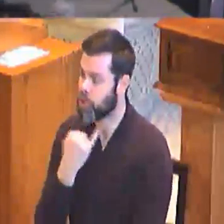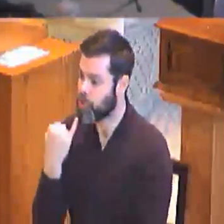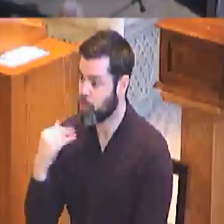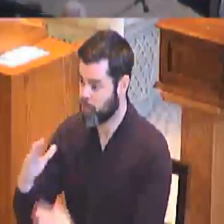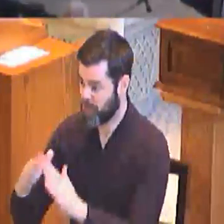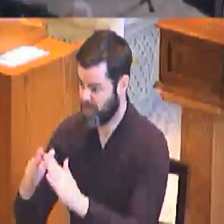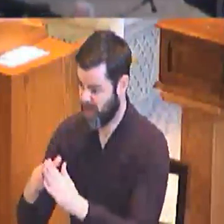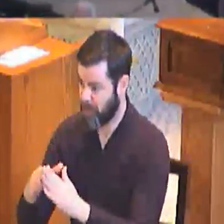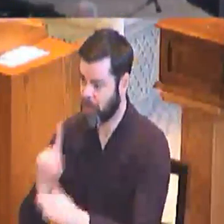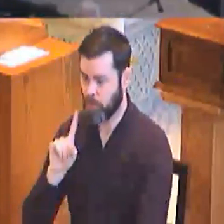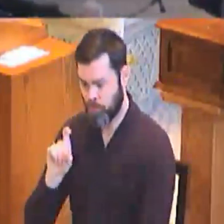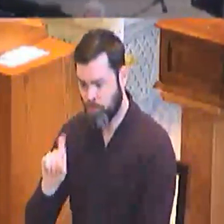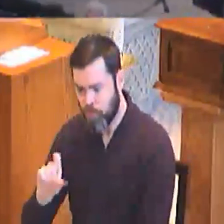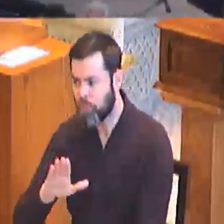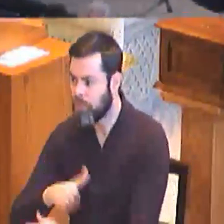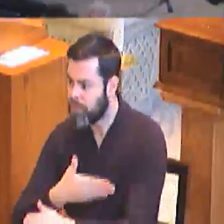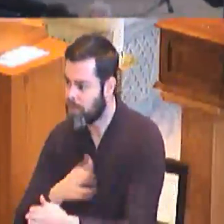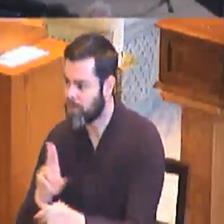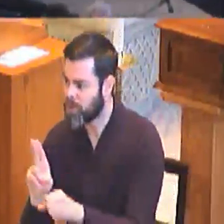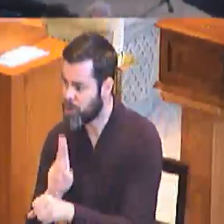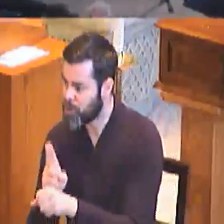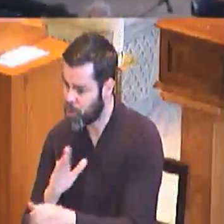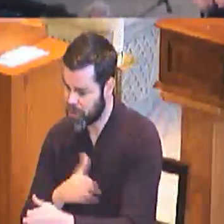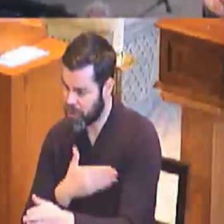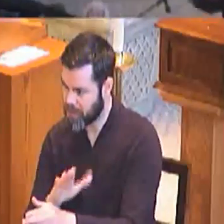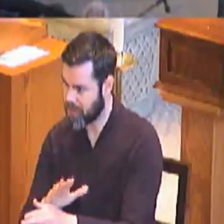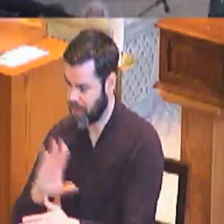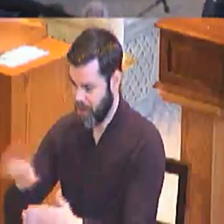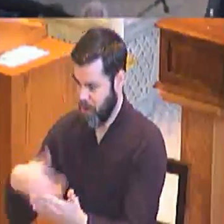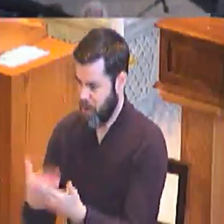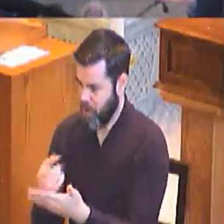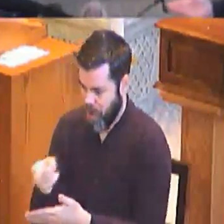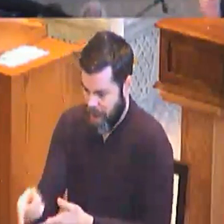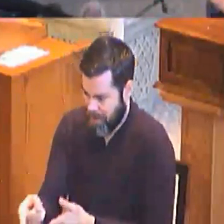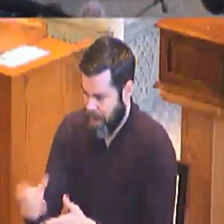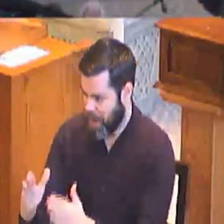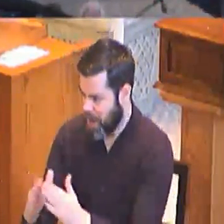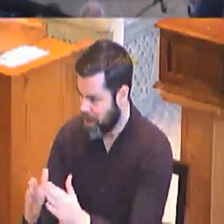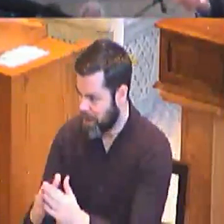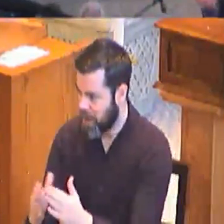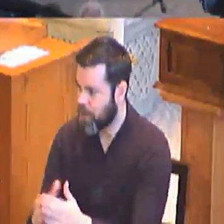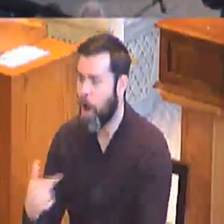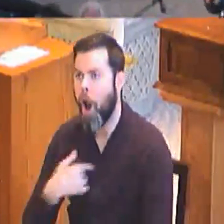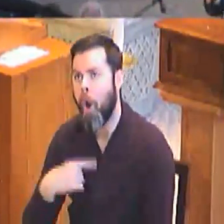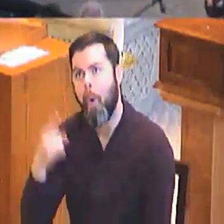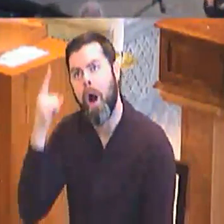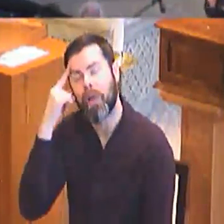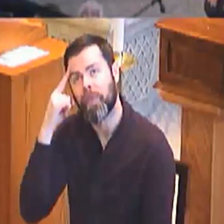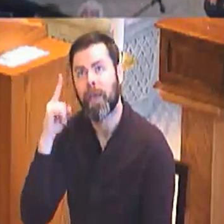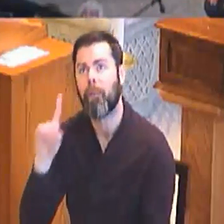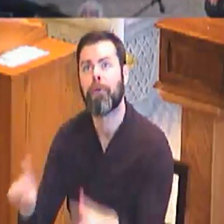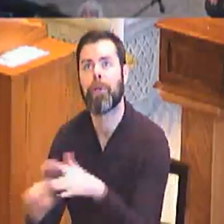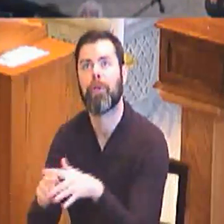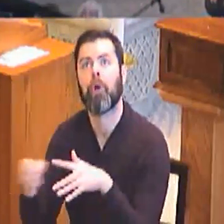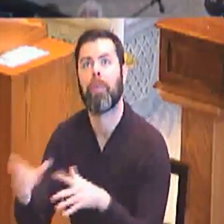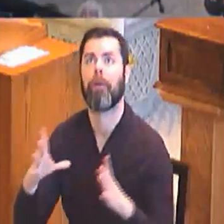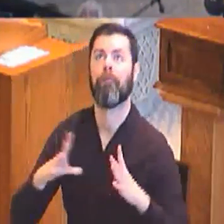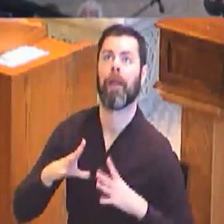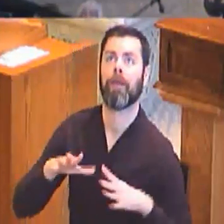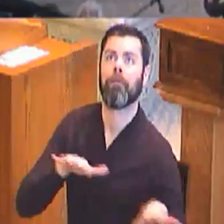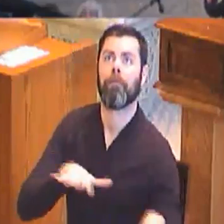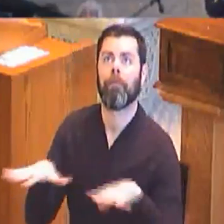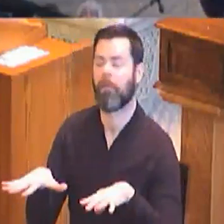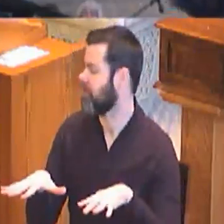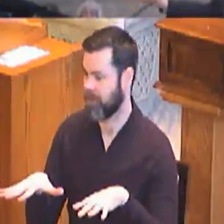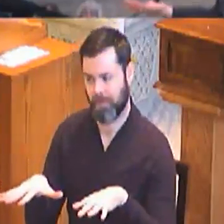that song. Jesus just didn't get to Jerusalem by a whim of his, well, I think I'll go to Jerusalem and have a vacation. That